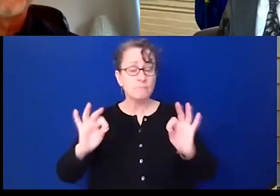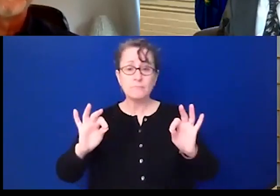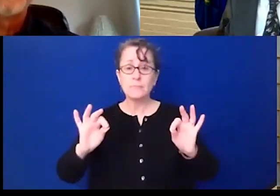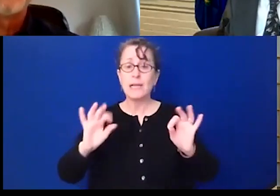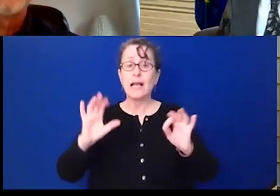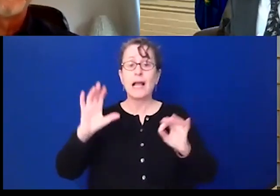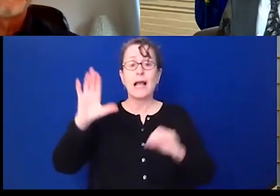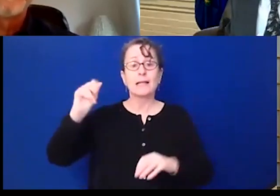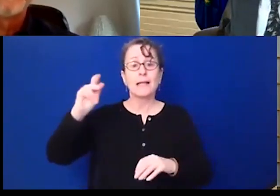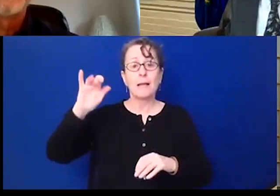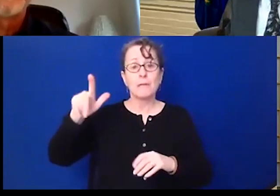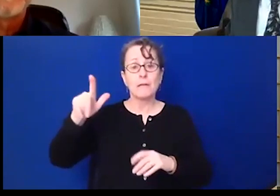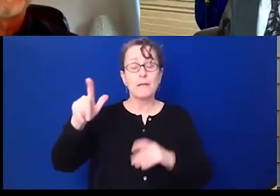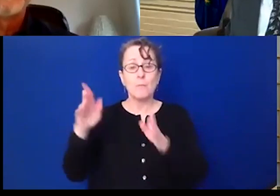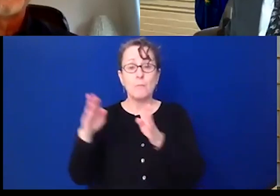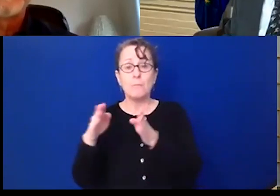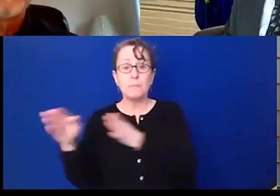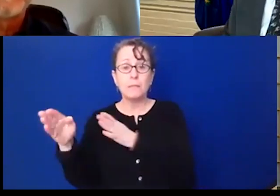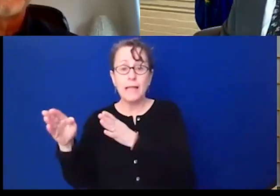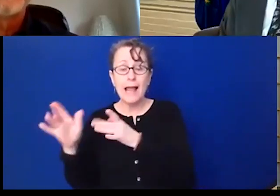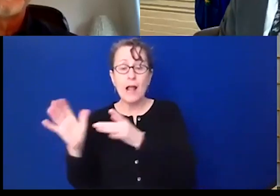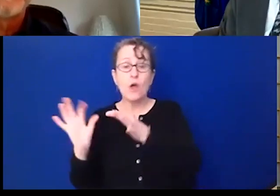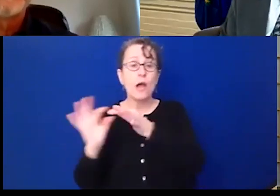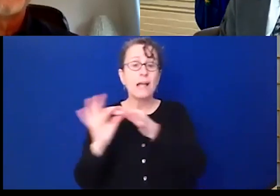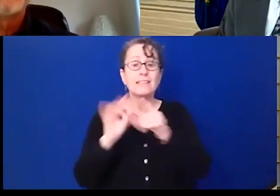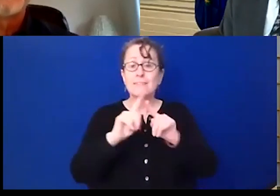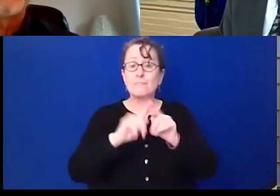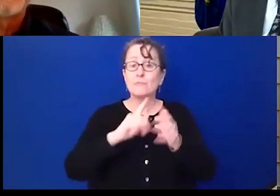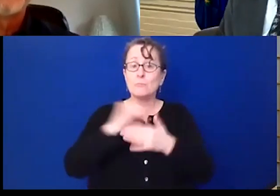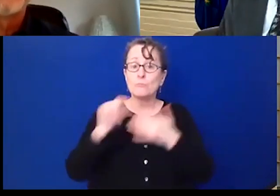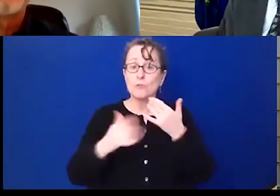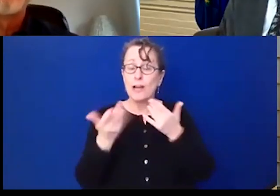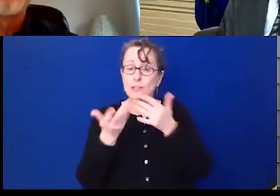to coordinate with these other big projects.